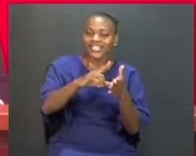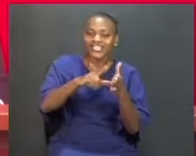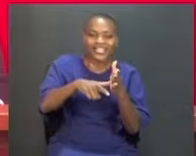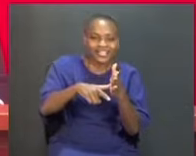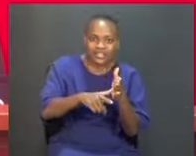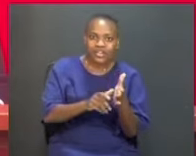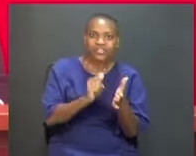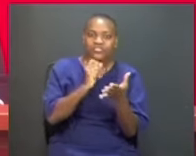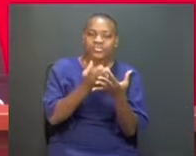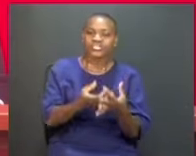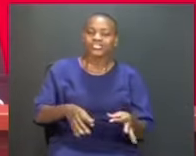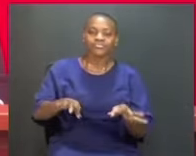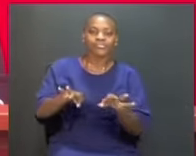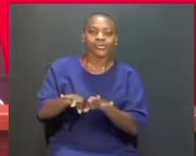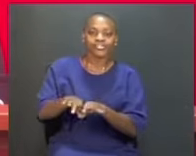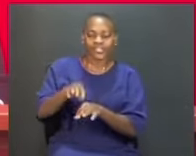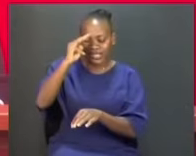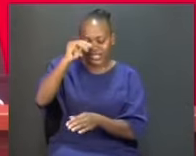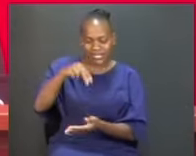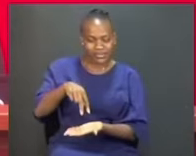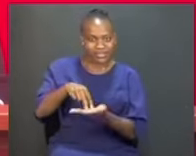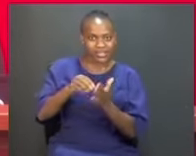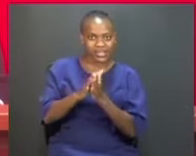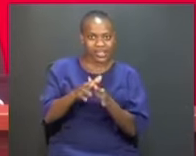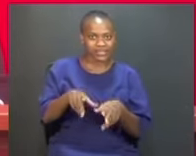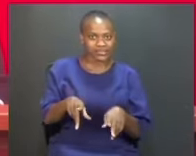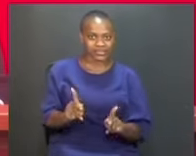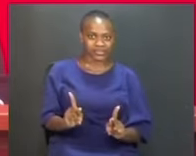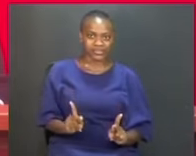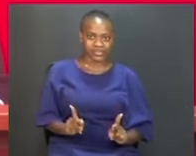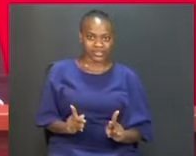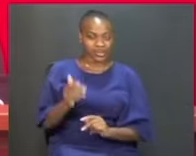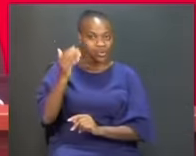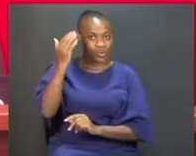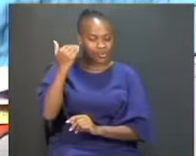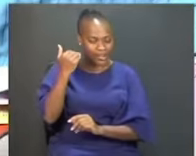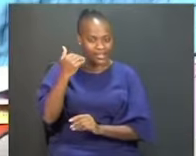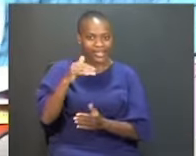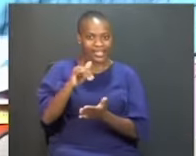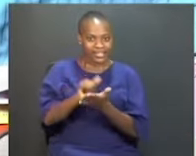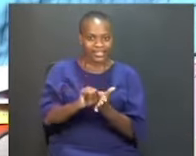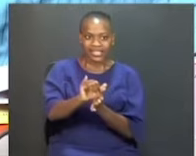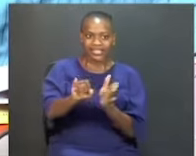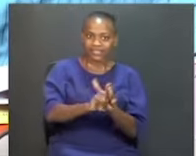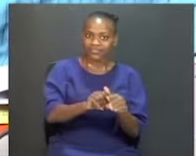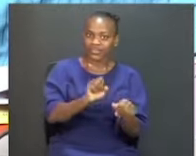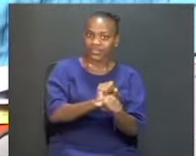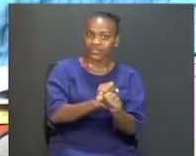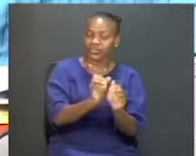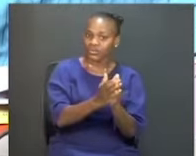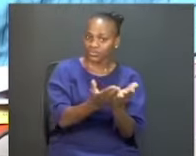need for him to seek leave because it's already on the order paper.